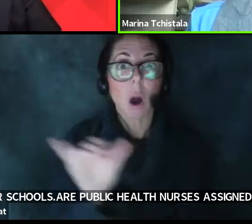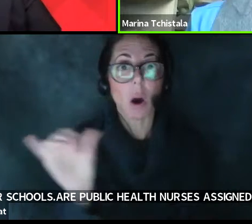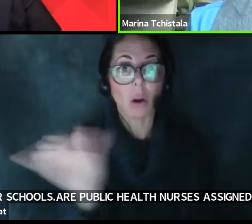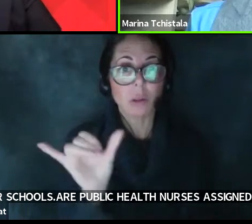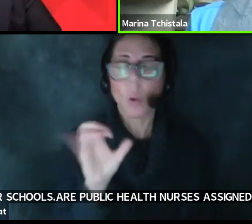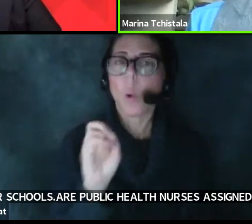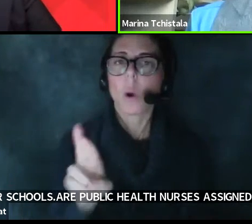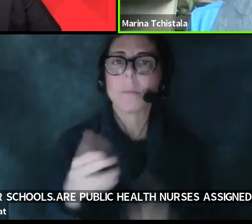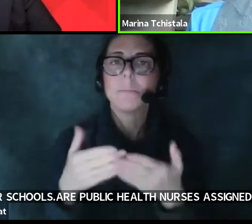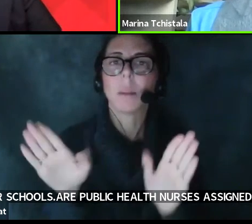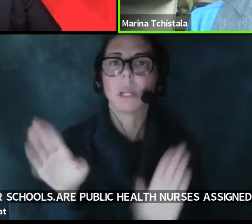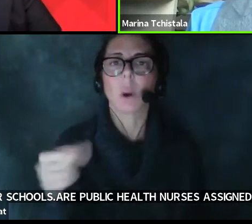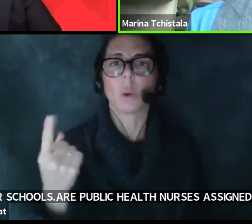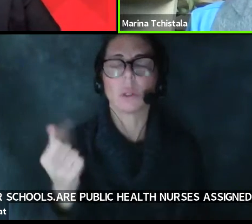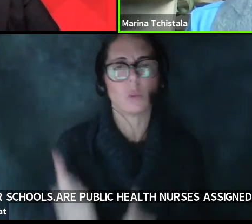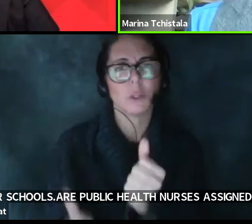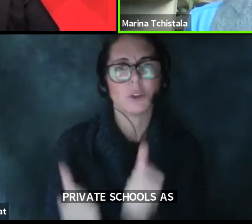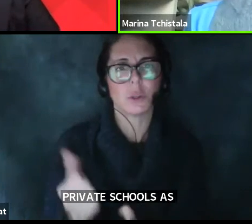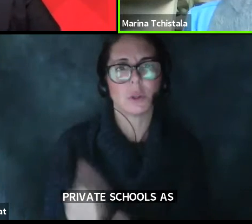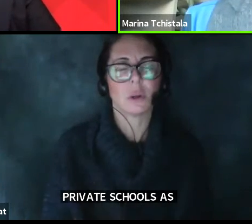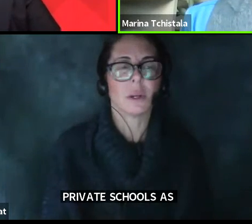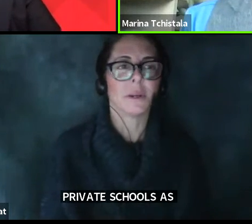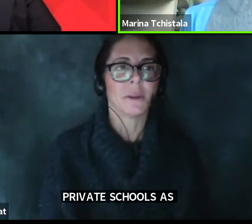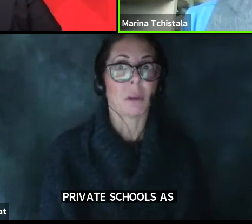Good question.